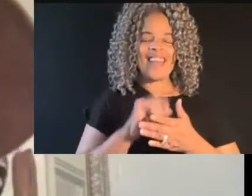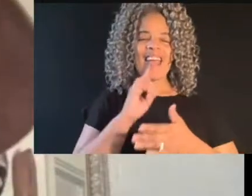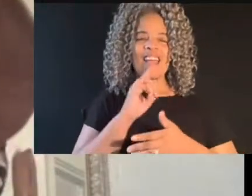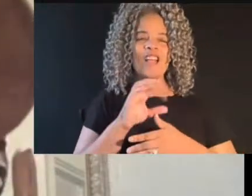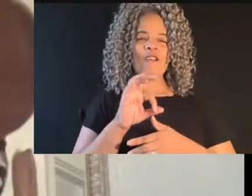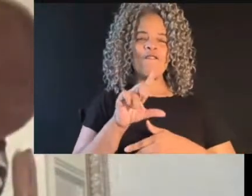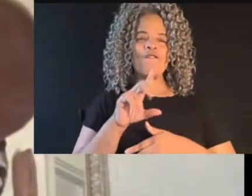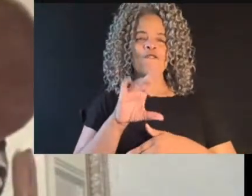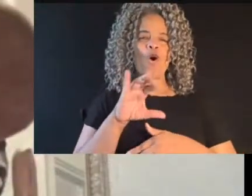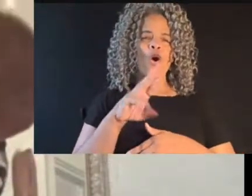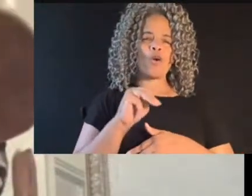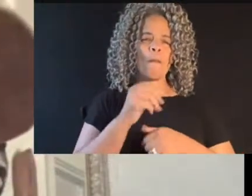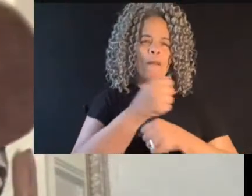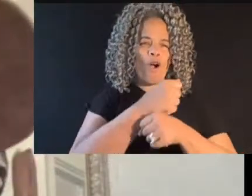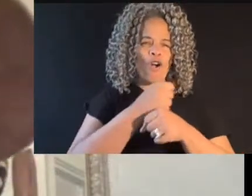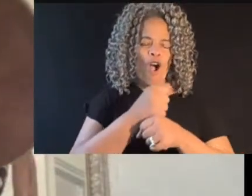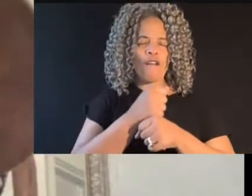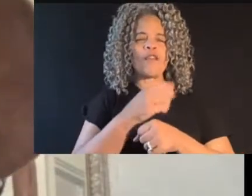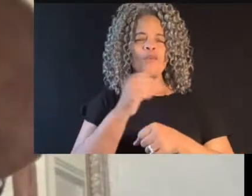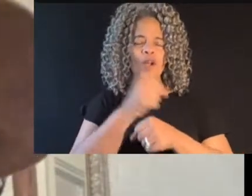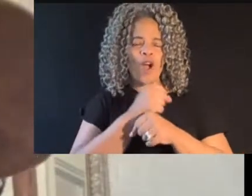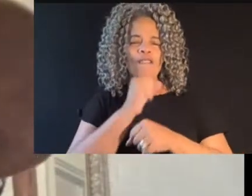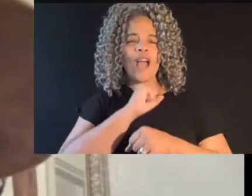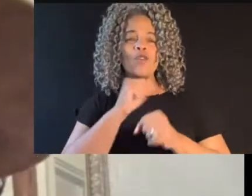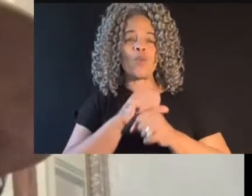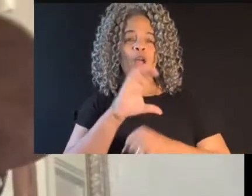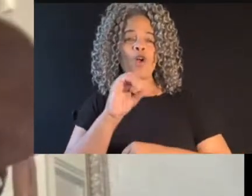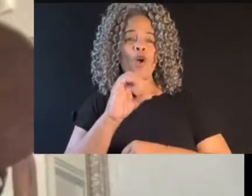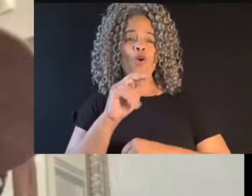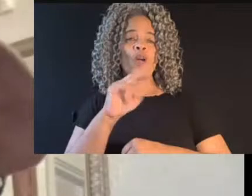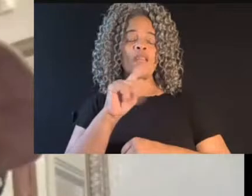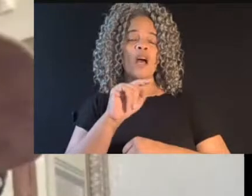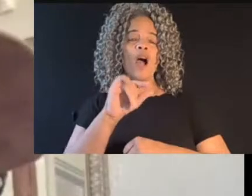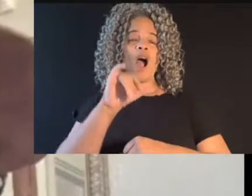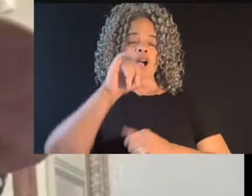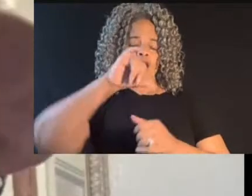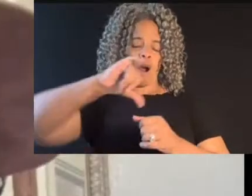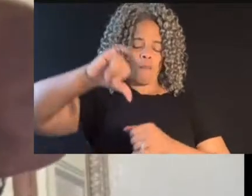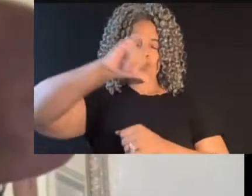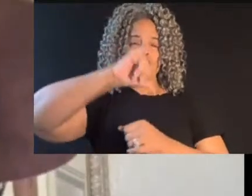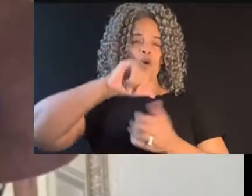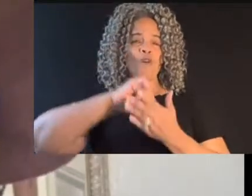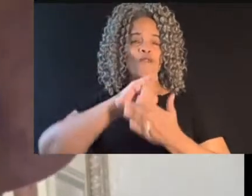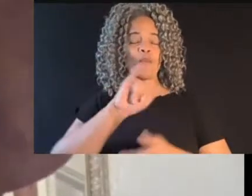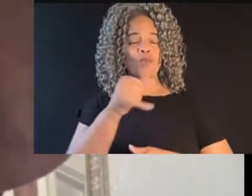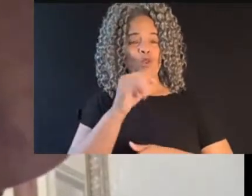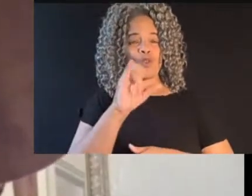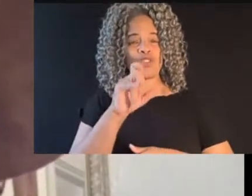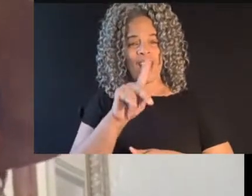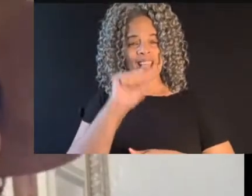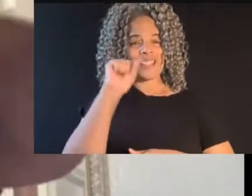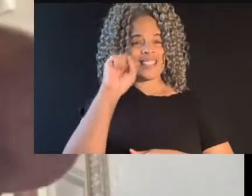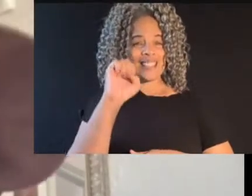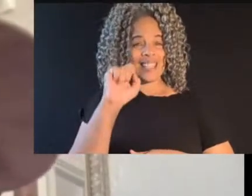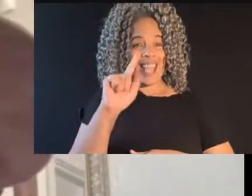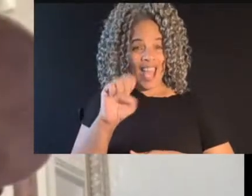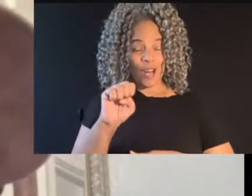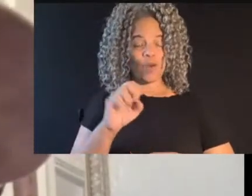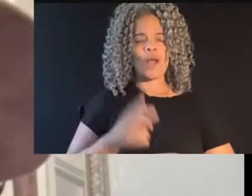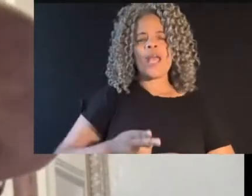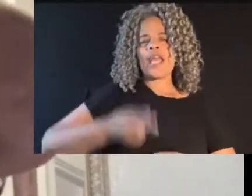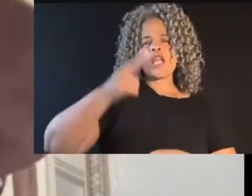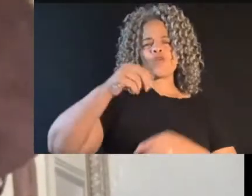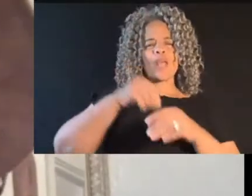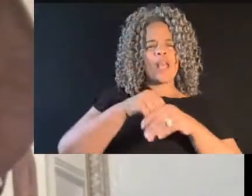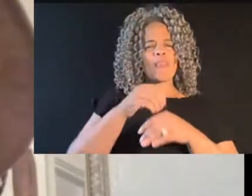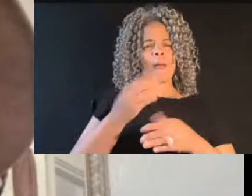Coffee Roasters coffee ice cream with coconut caramel swirl from Jerk Shack, Seattle. History in the Baking, which